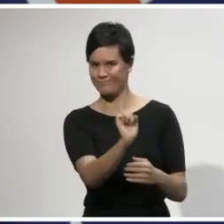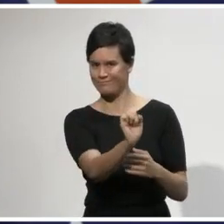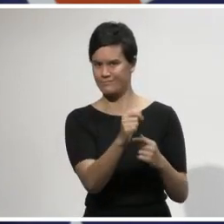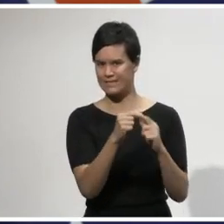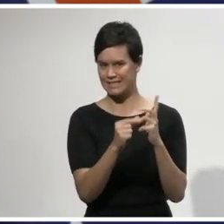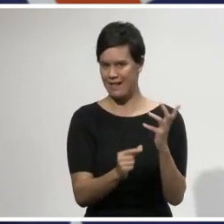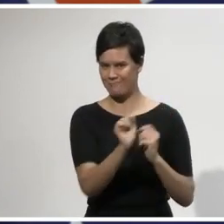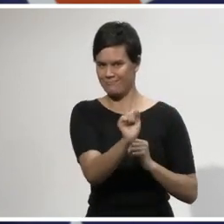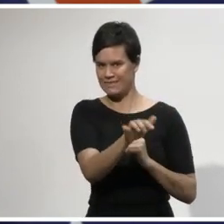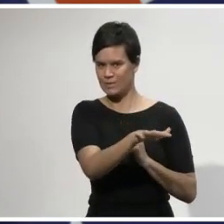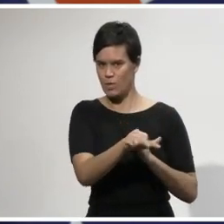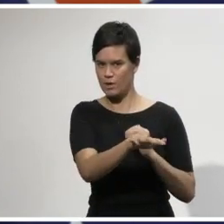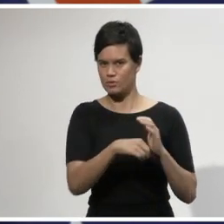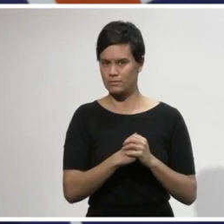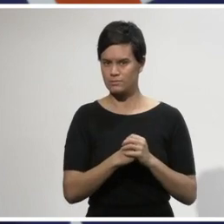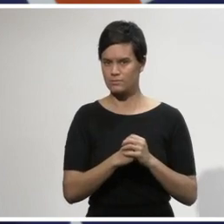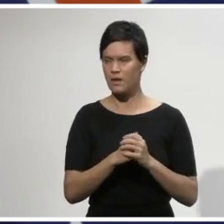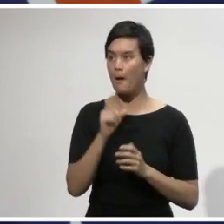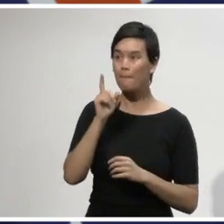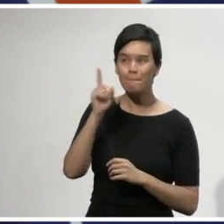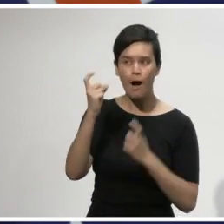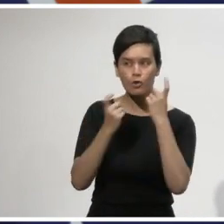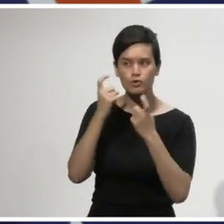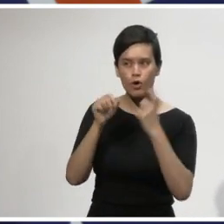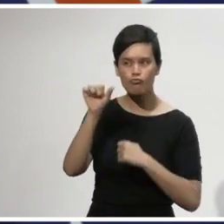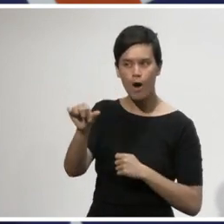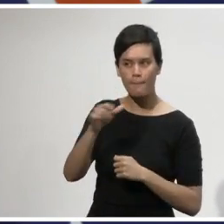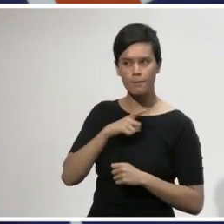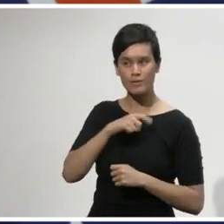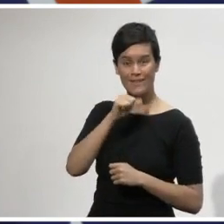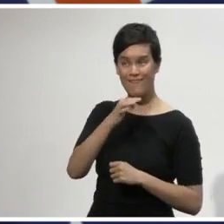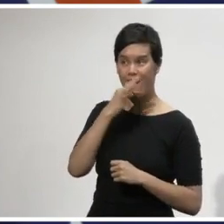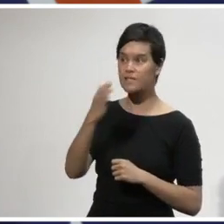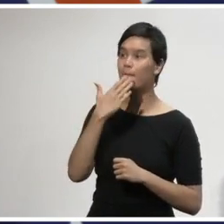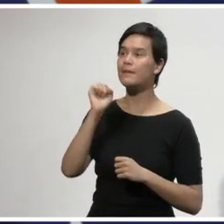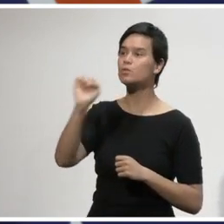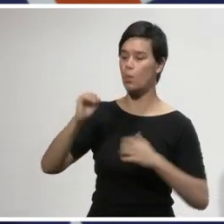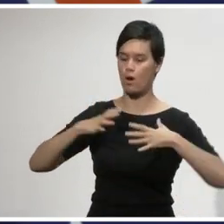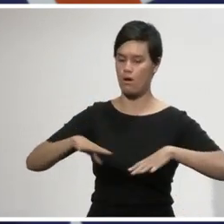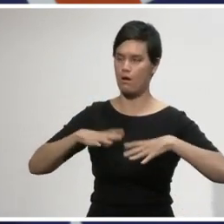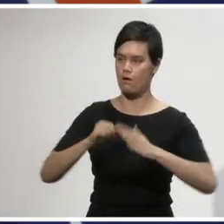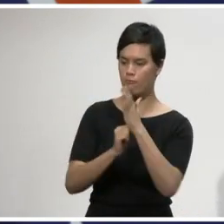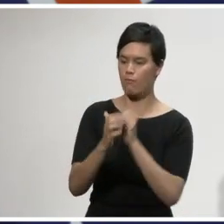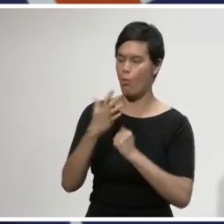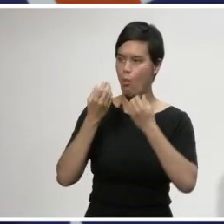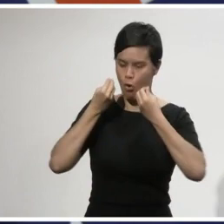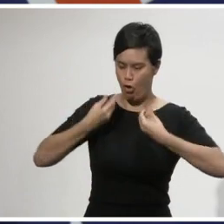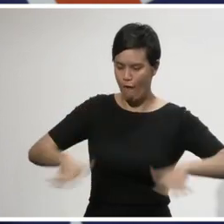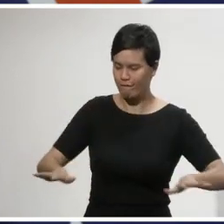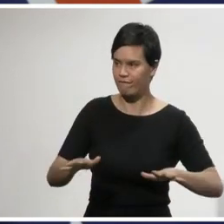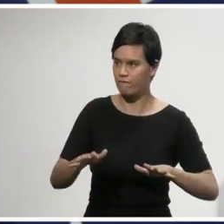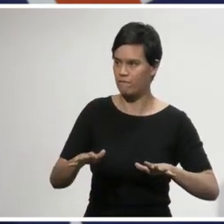if they were infected after they'd been told to remove PPE? I just don't know the details of that